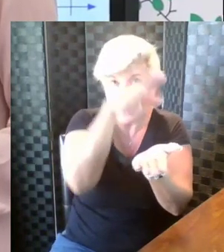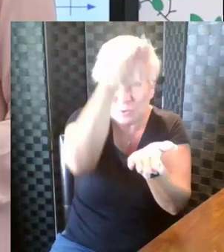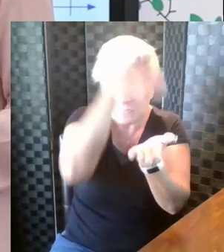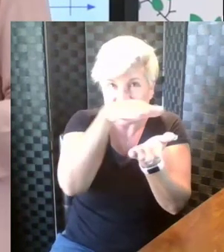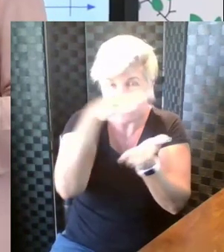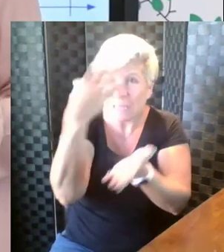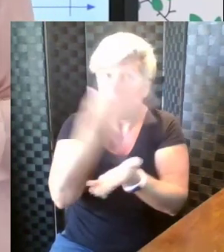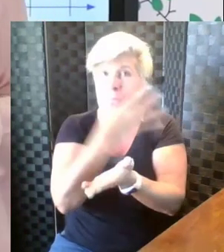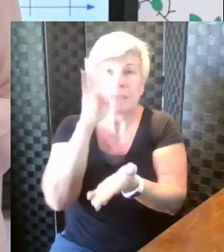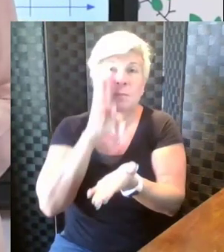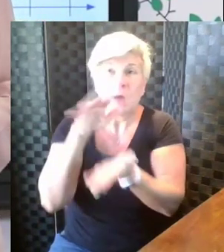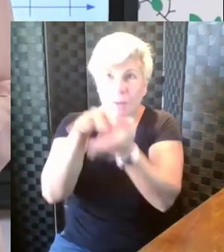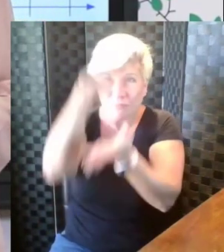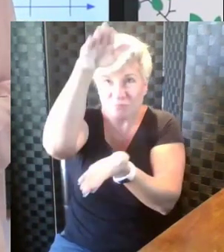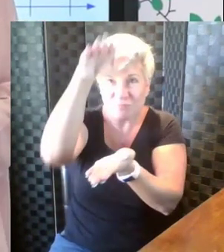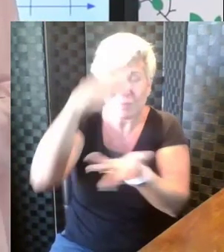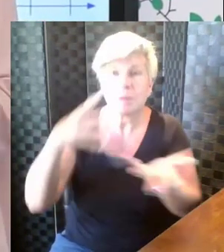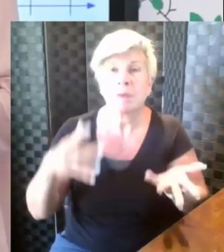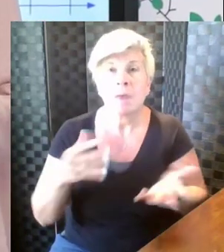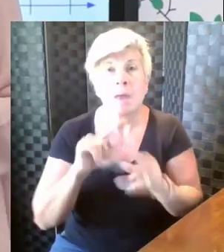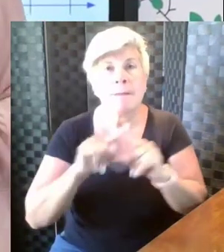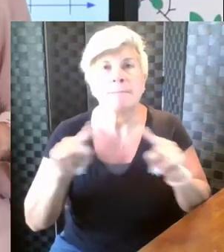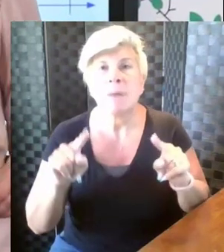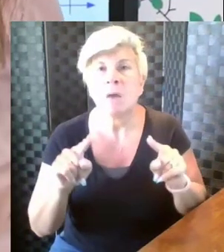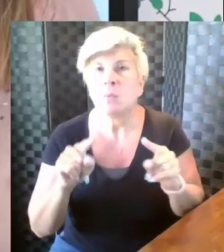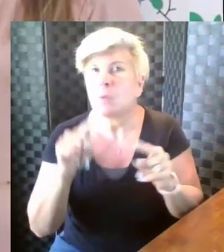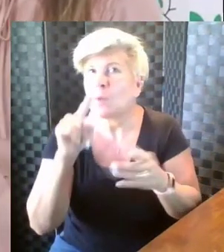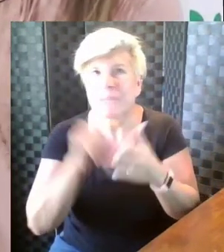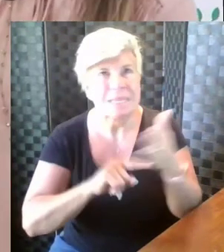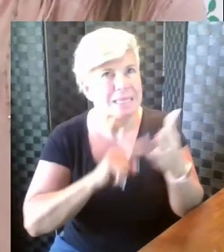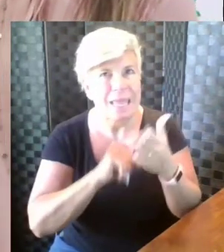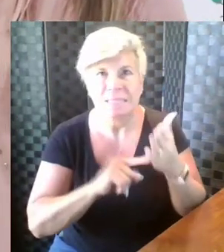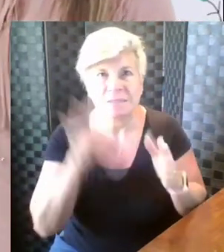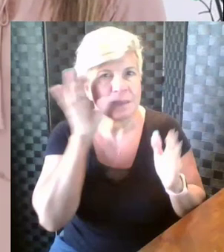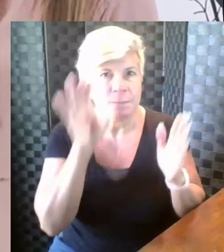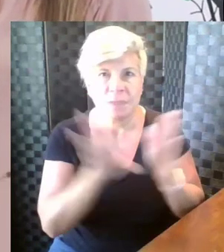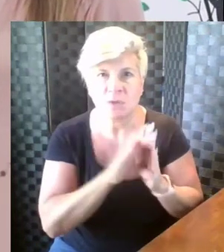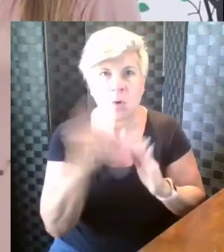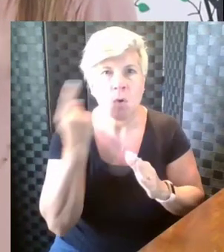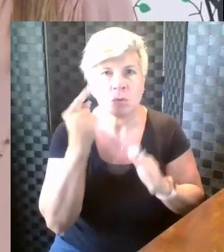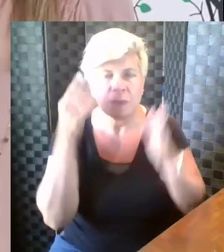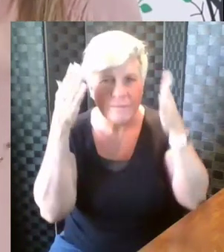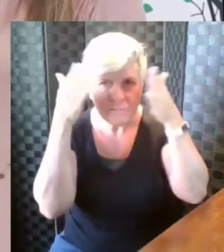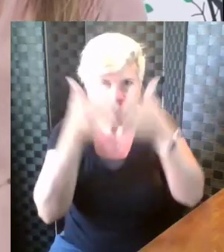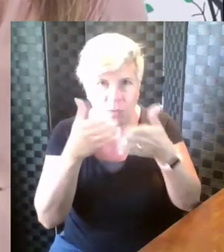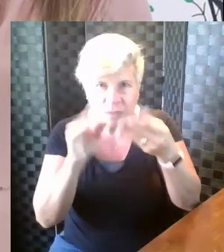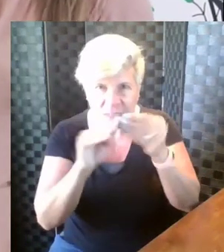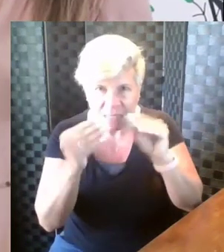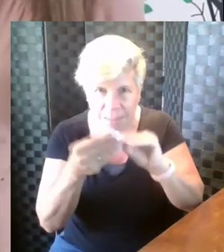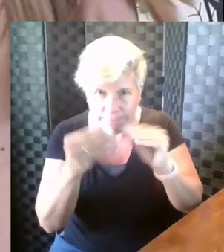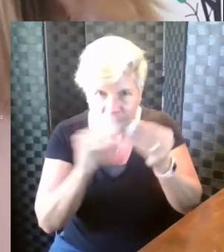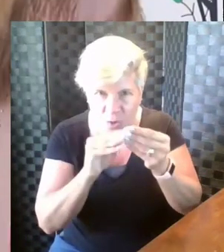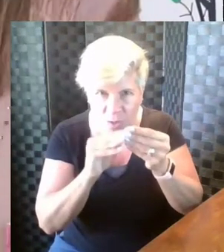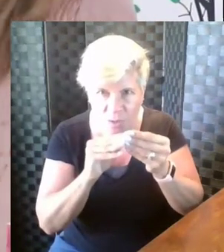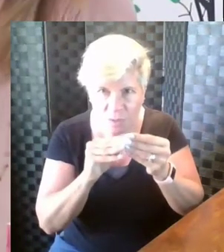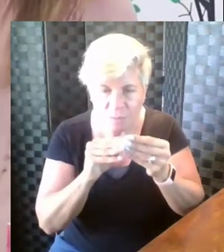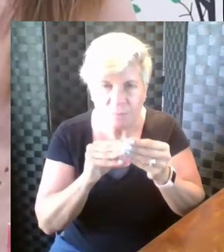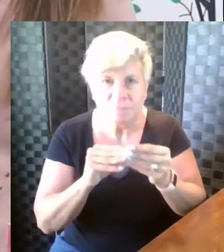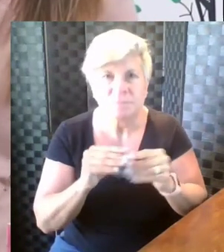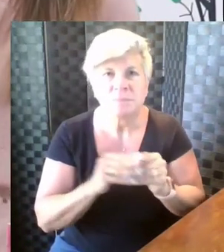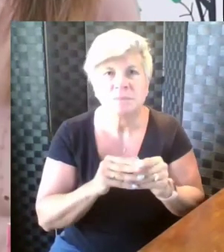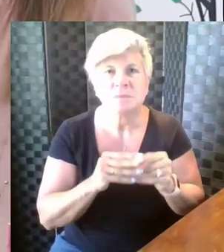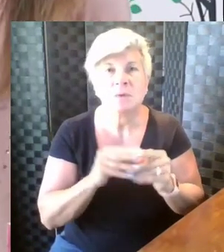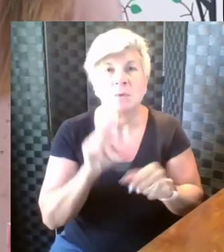bears. But remember, we really want to take away those pictures and just focus on the numbers themselves. So we are going